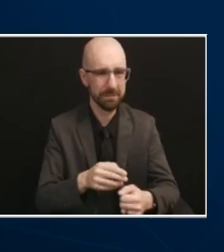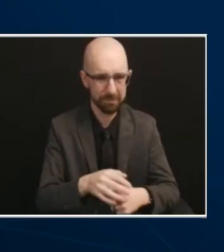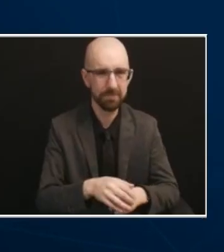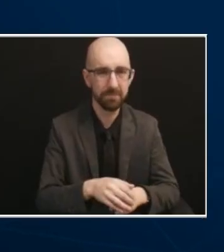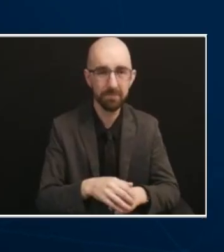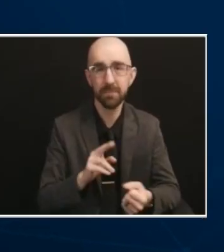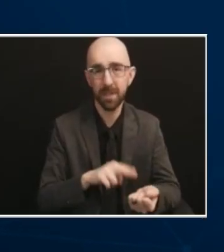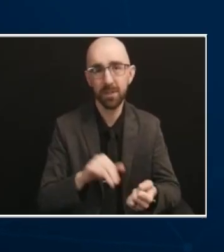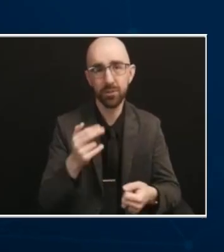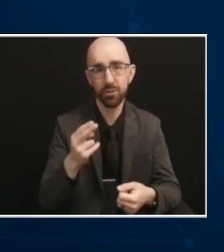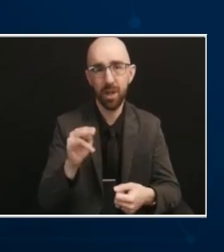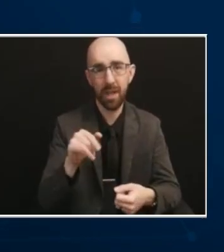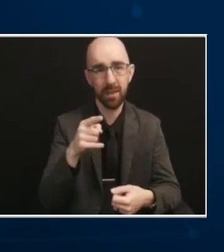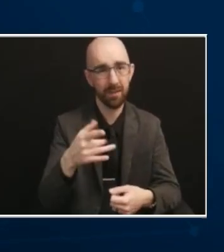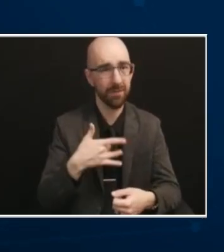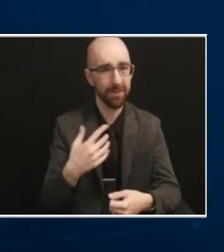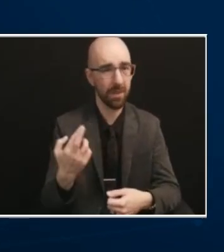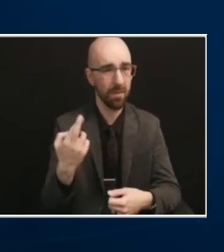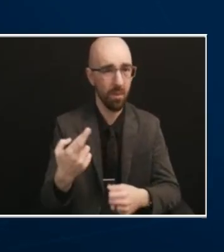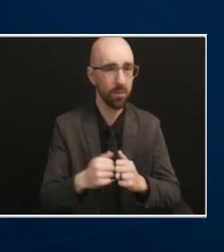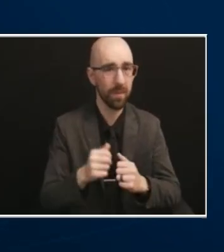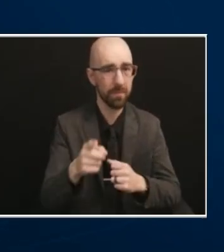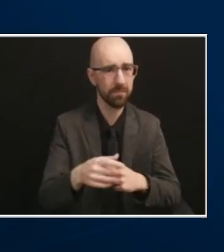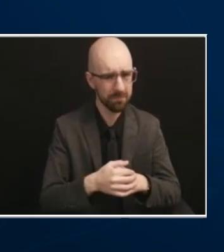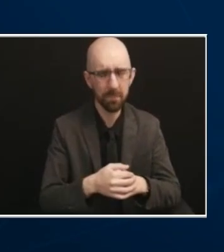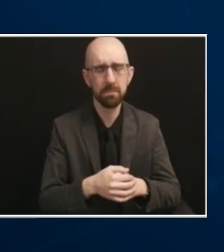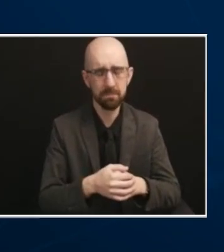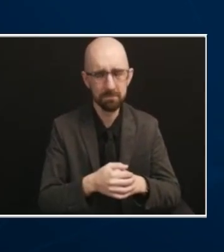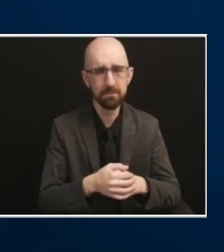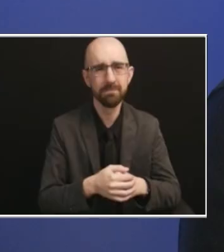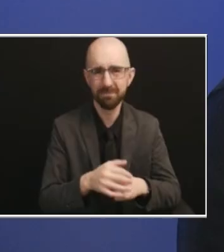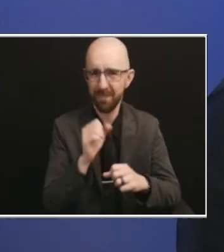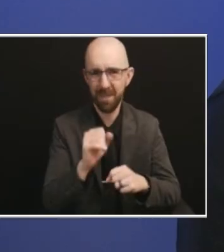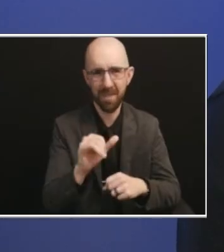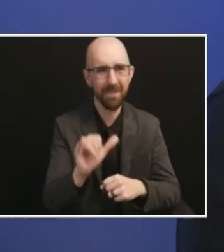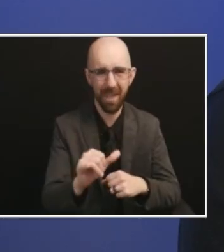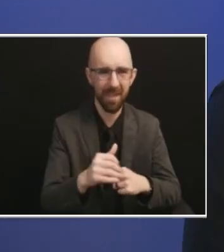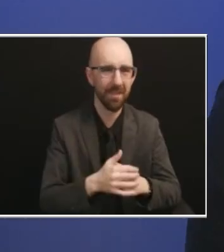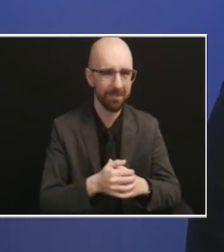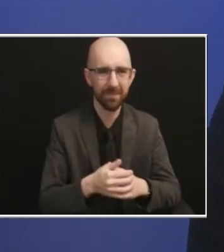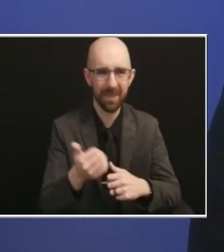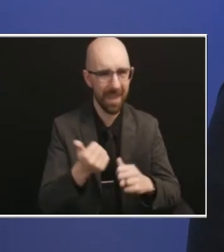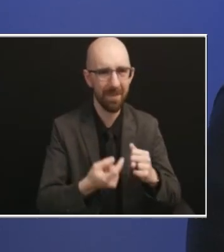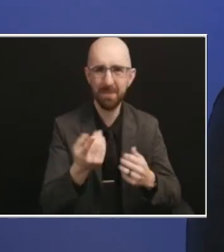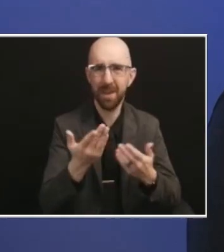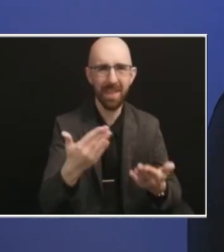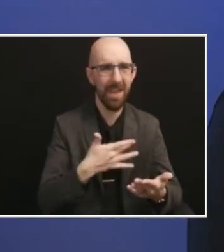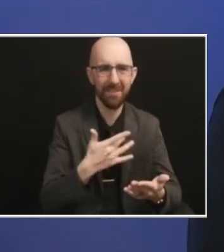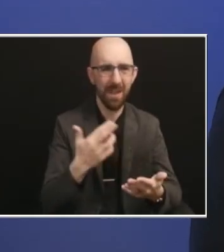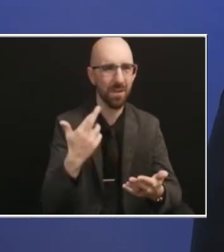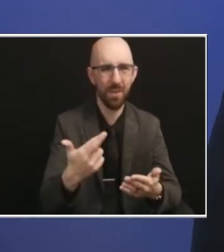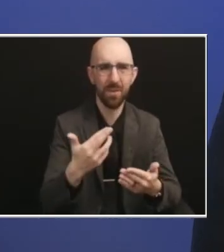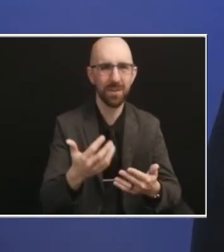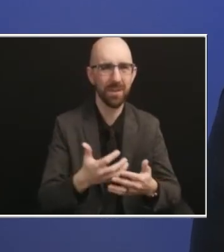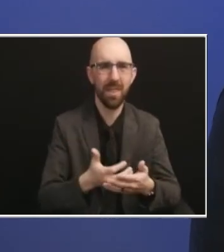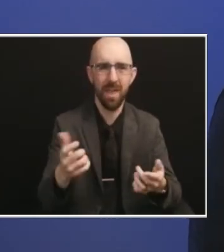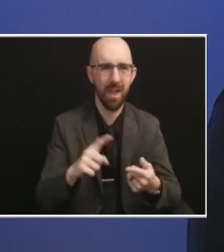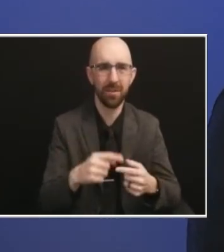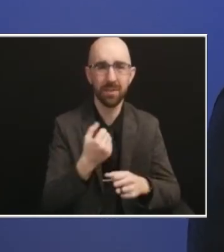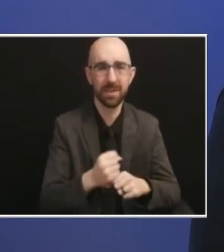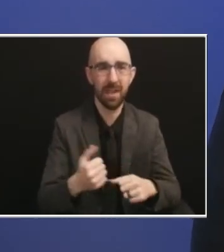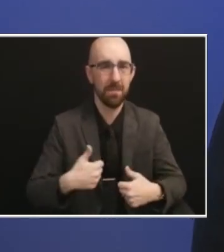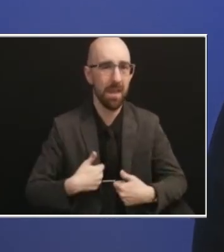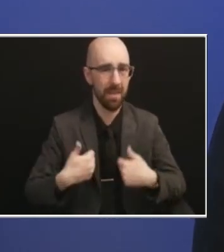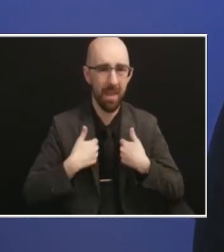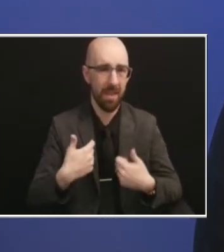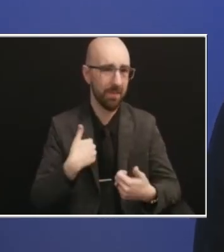close with Nurse Johnny? Yep. I love that. I was close with everybody there. They did a lot to save my life, and I really appreciate all